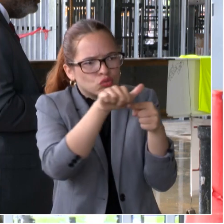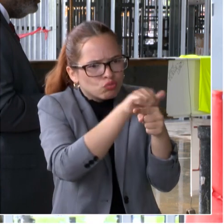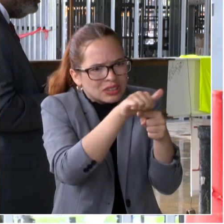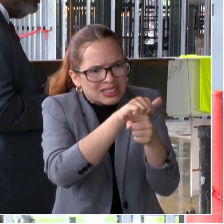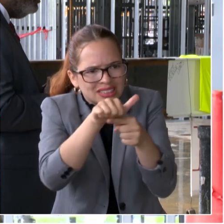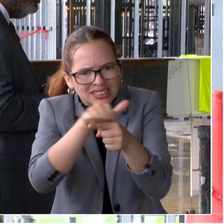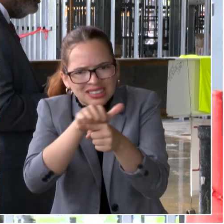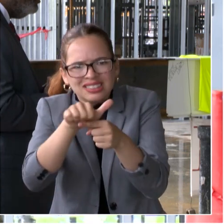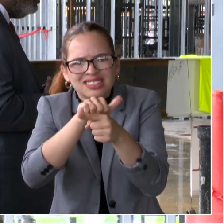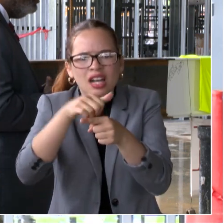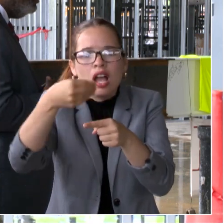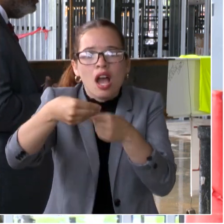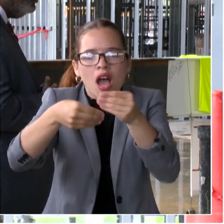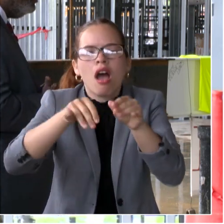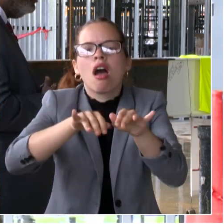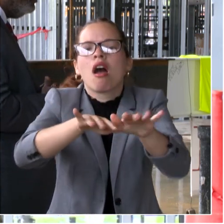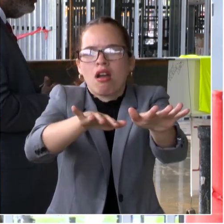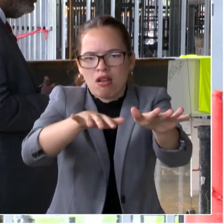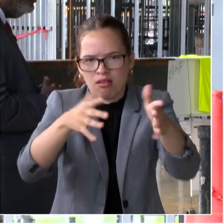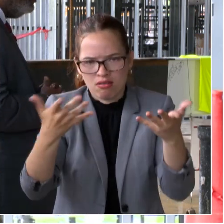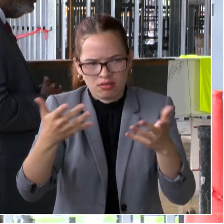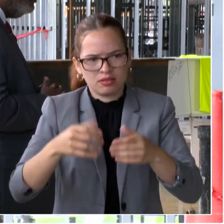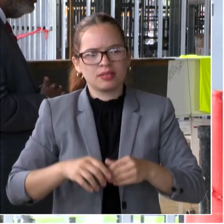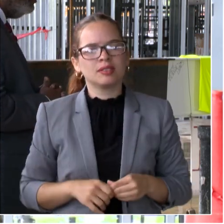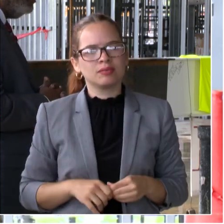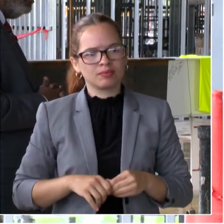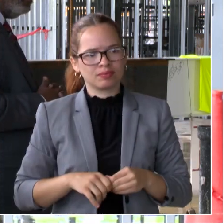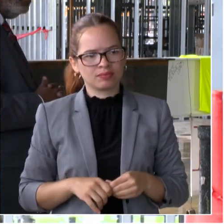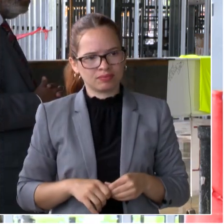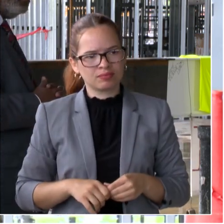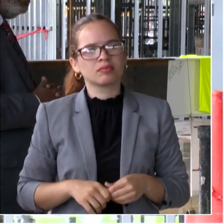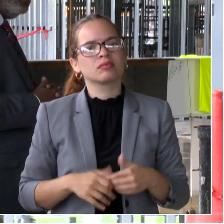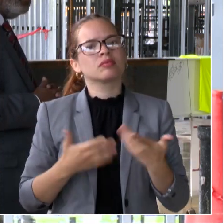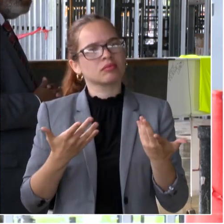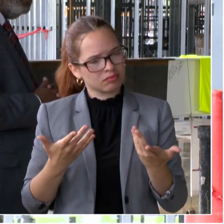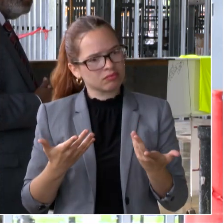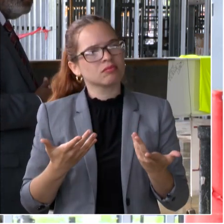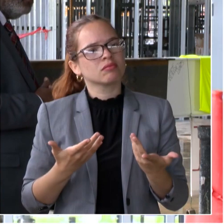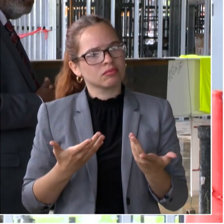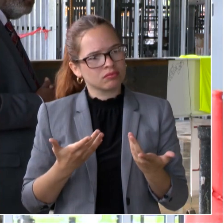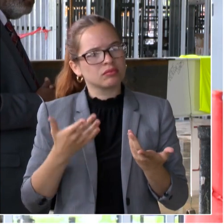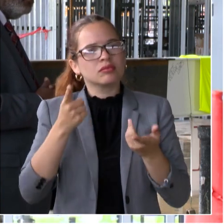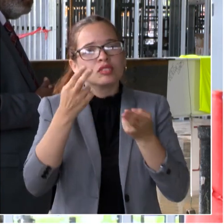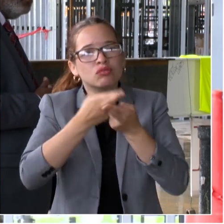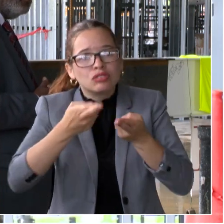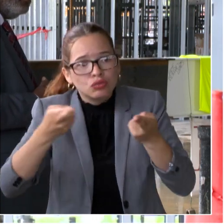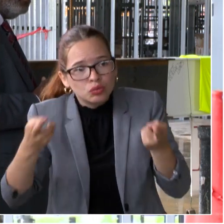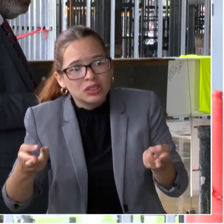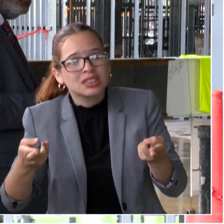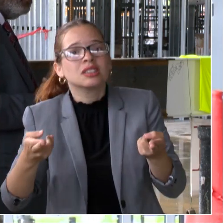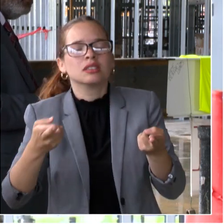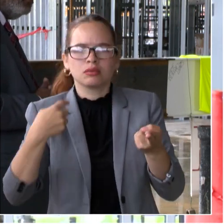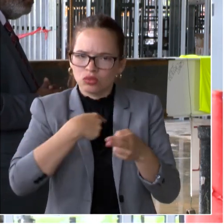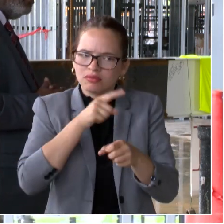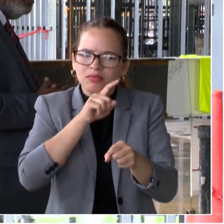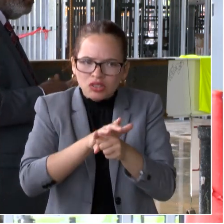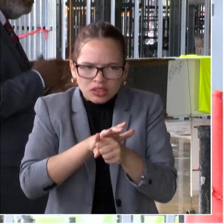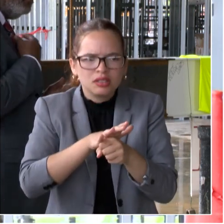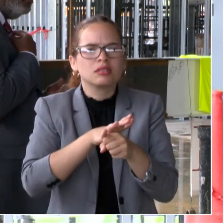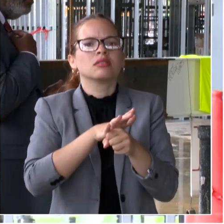In addition, we are going to maintain our tradition of excellence and our commitment to research and education, making sure